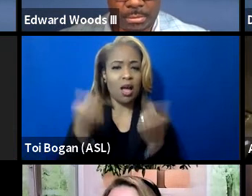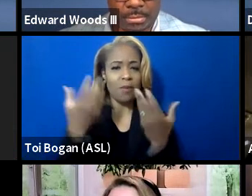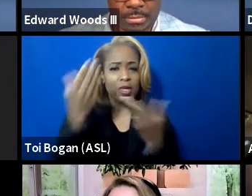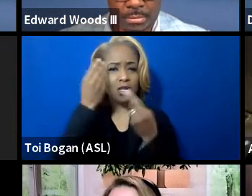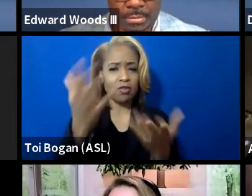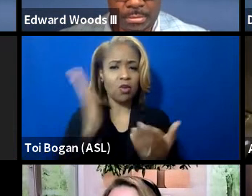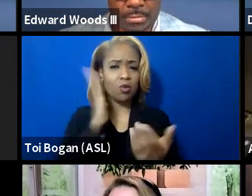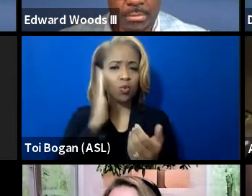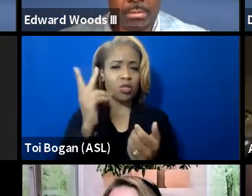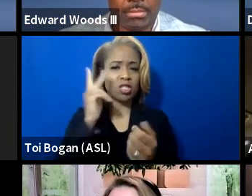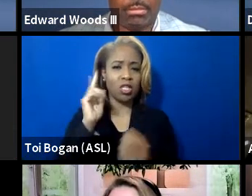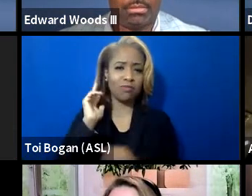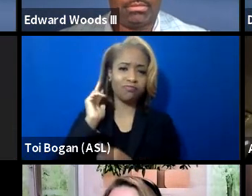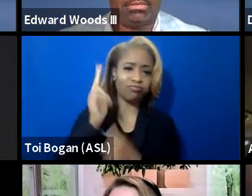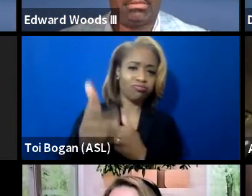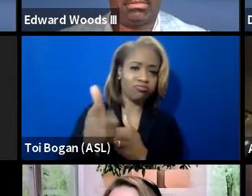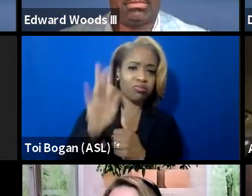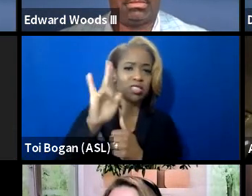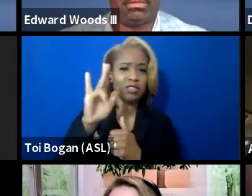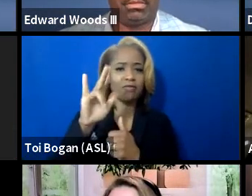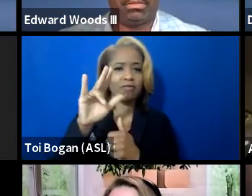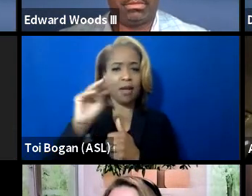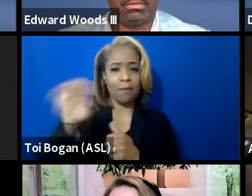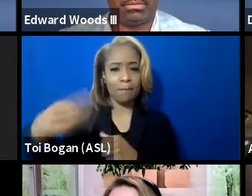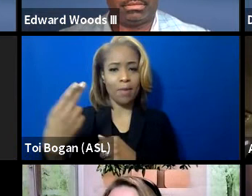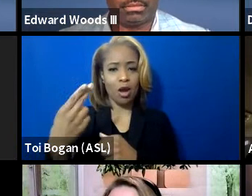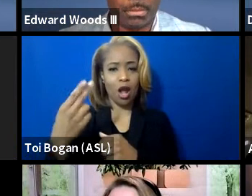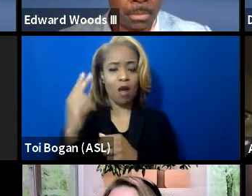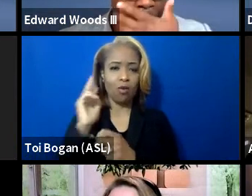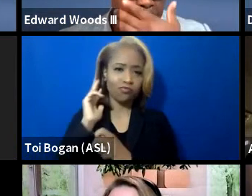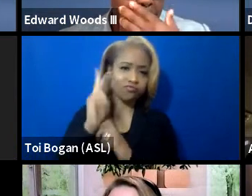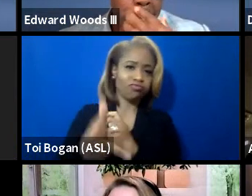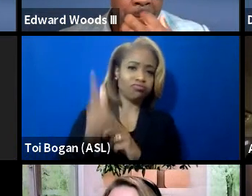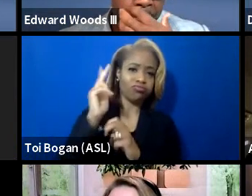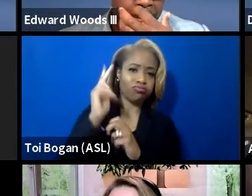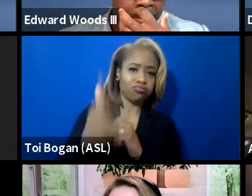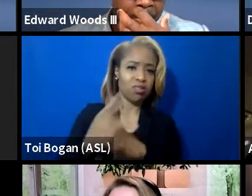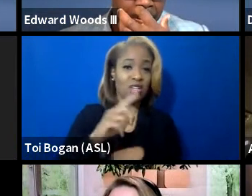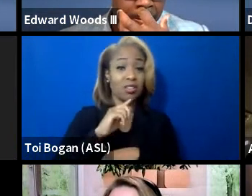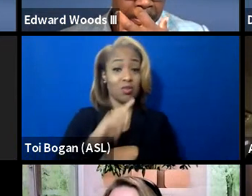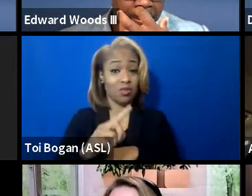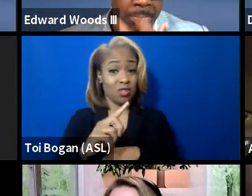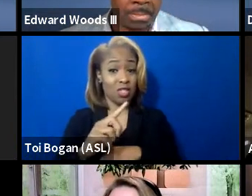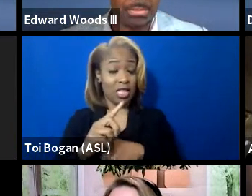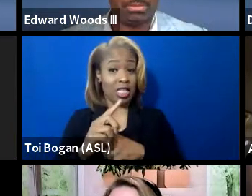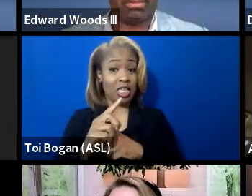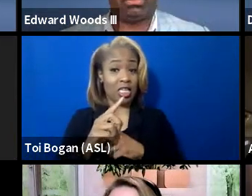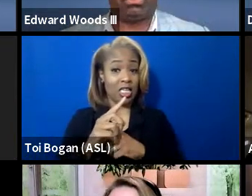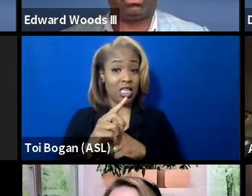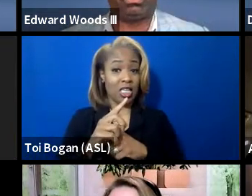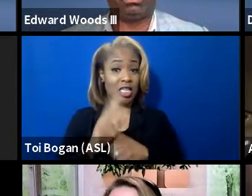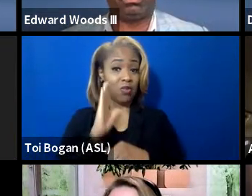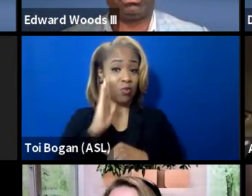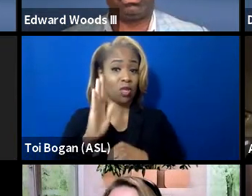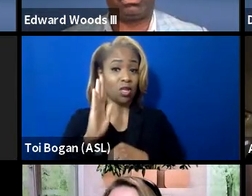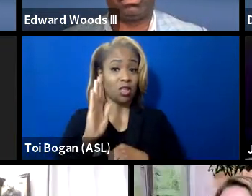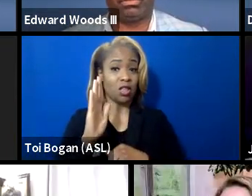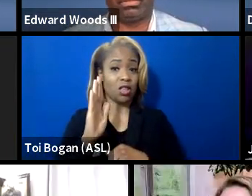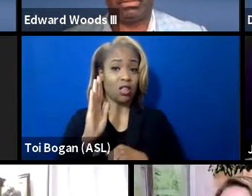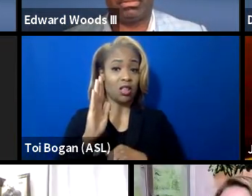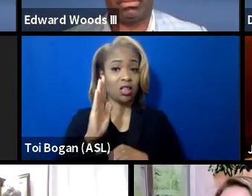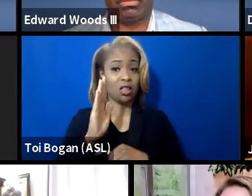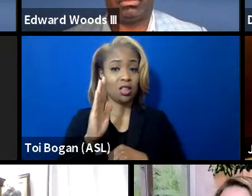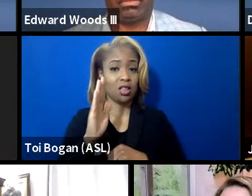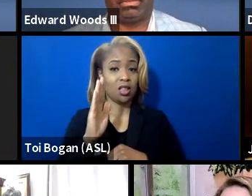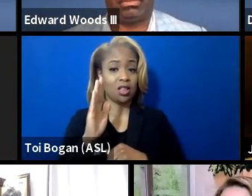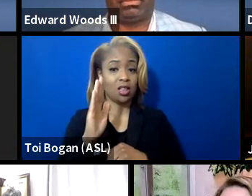see going by them at 75 miles an hour? Really? I mean, is it really truly going to get